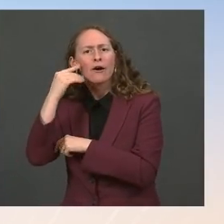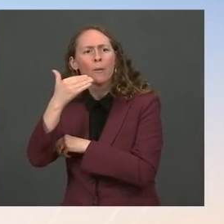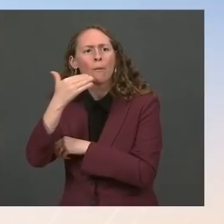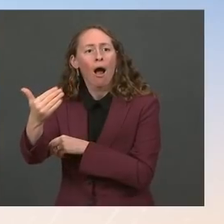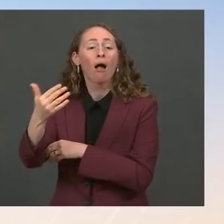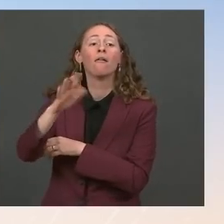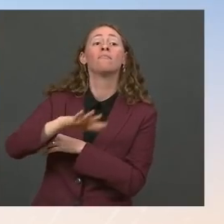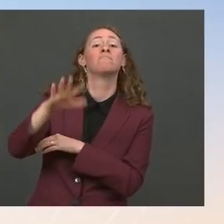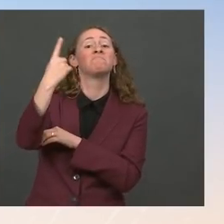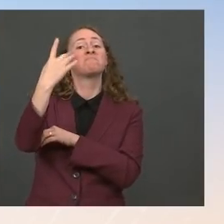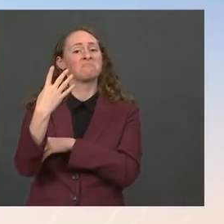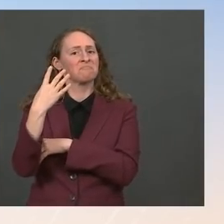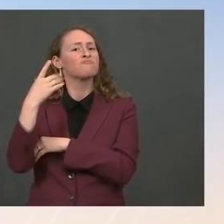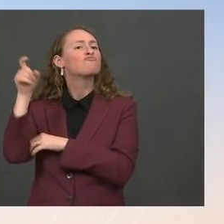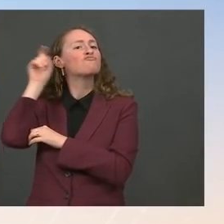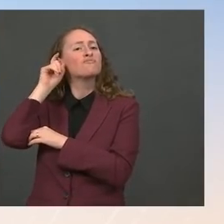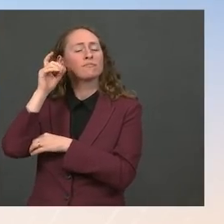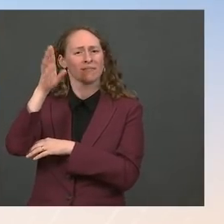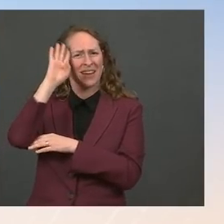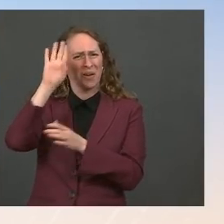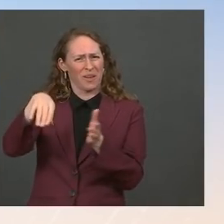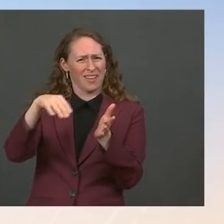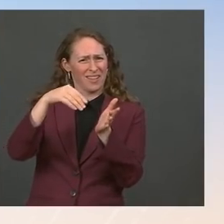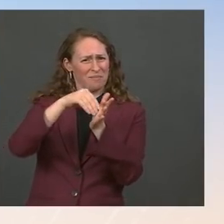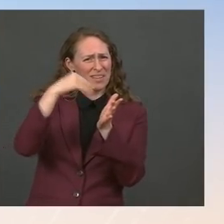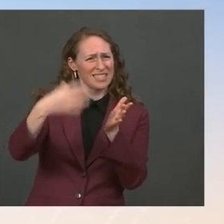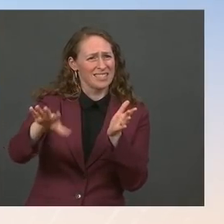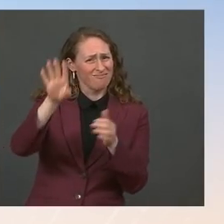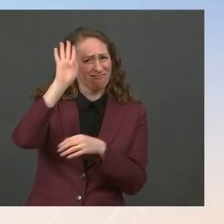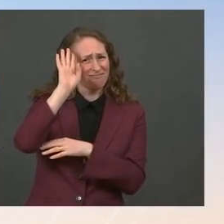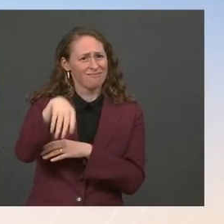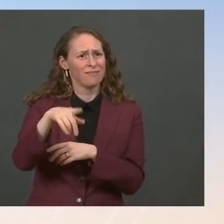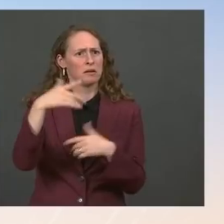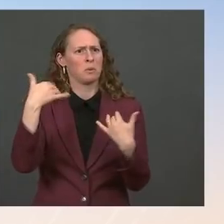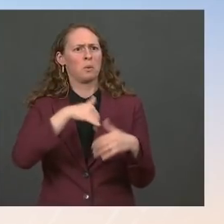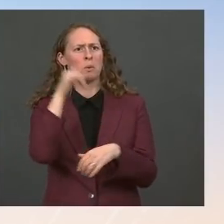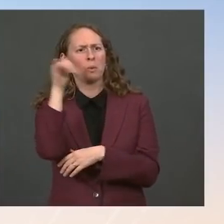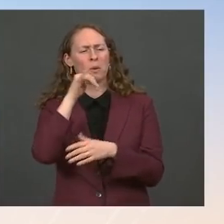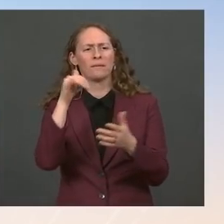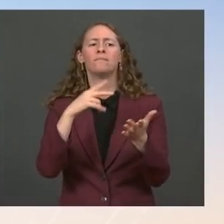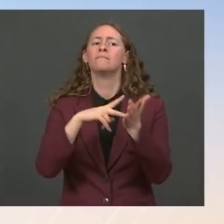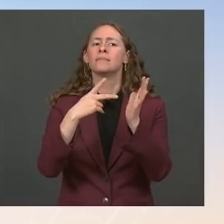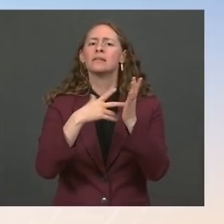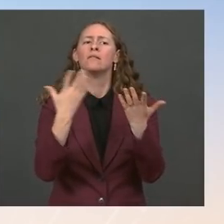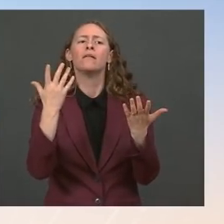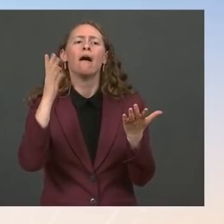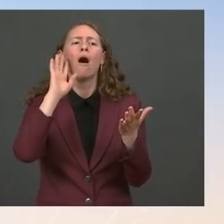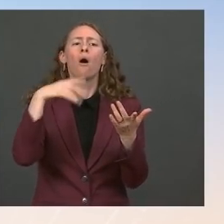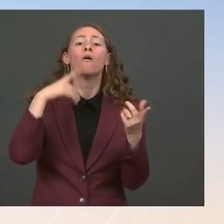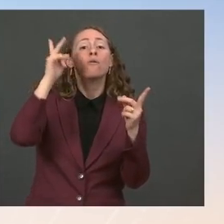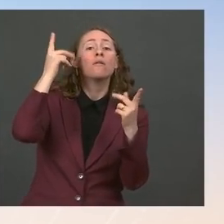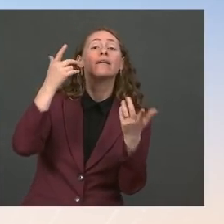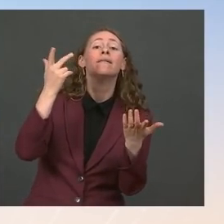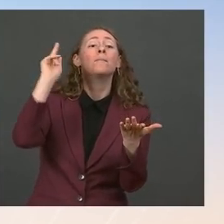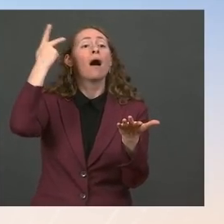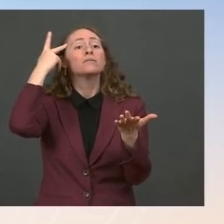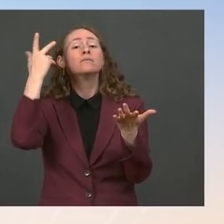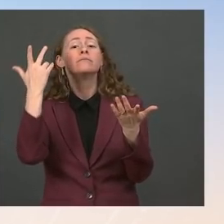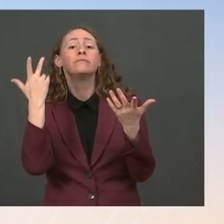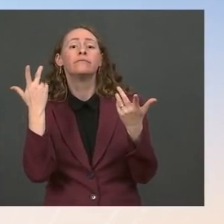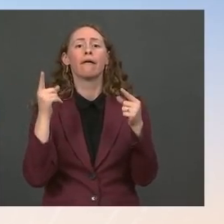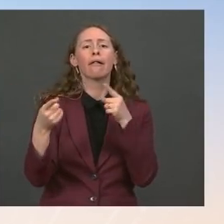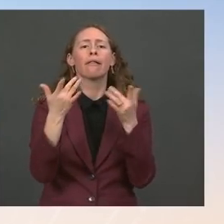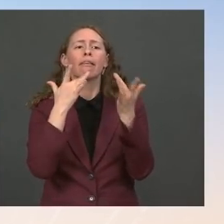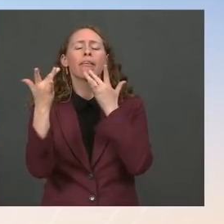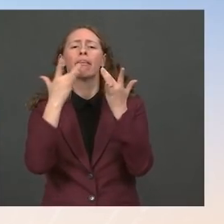they're so expensive and inconvenient to get. The goal is to cut the red tape and allow more companies to compete to sell hearing aids. We're hopeful